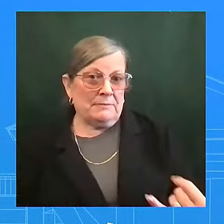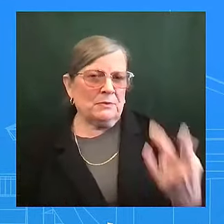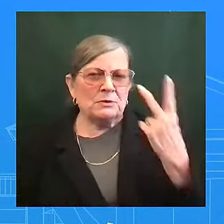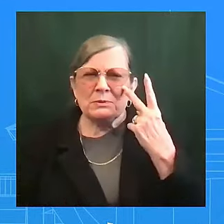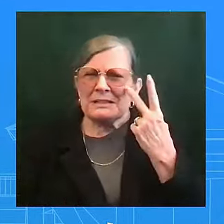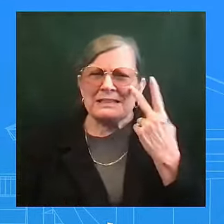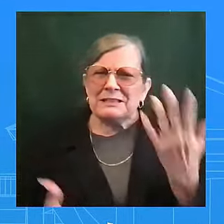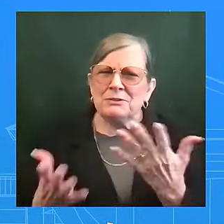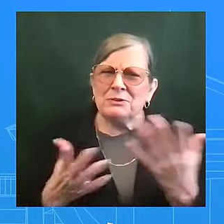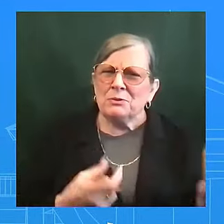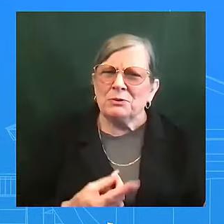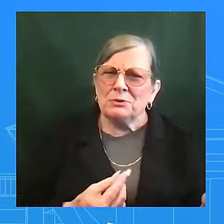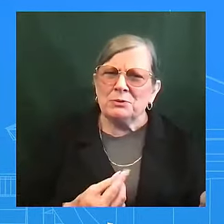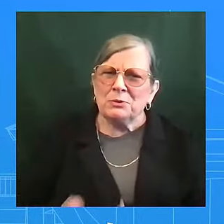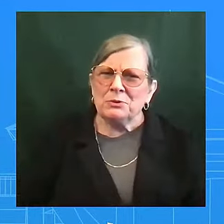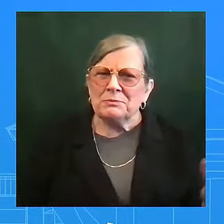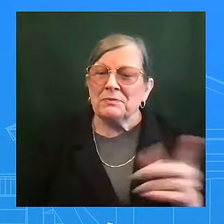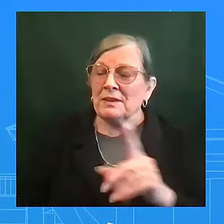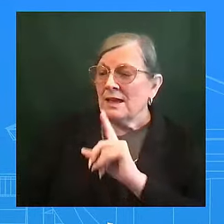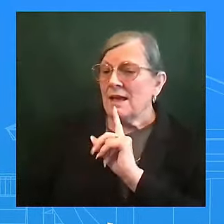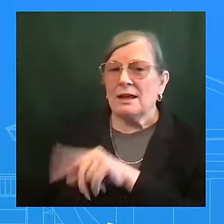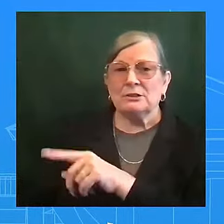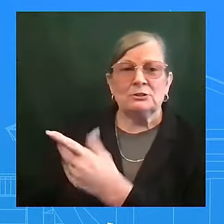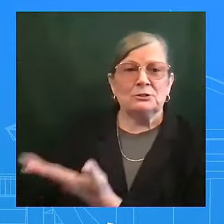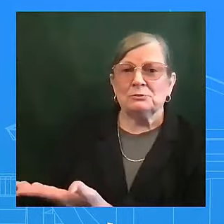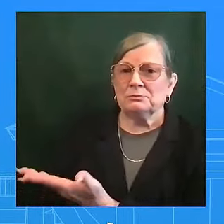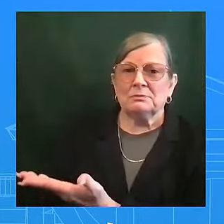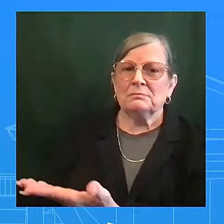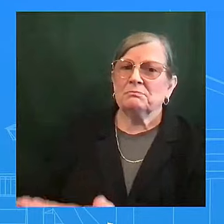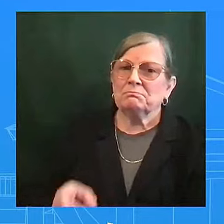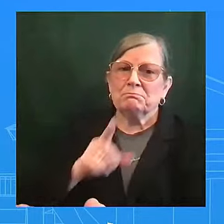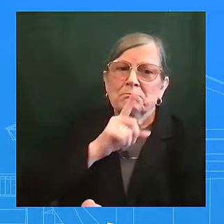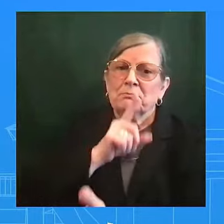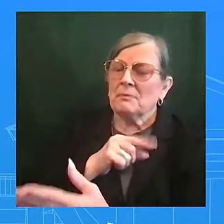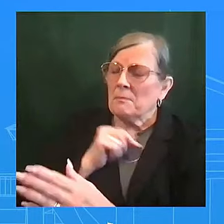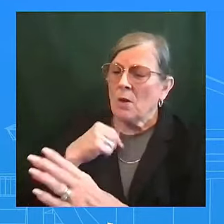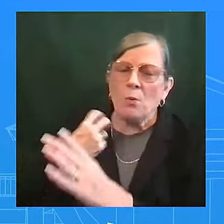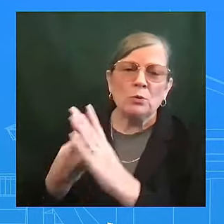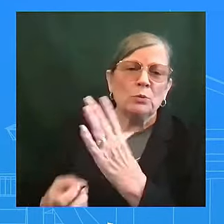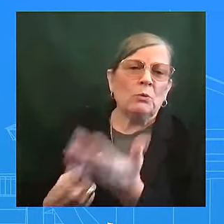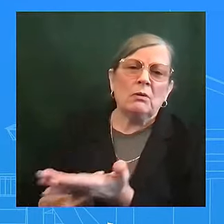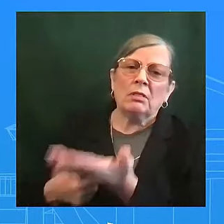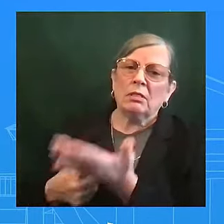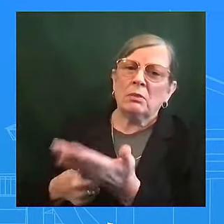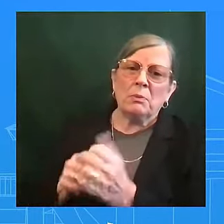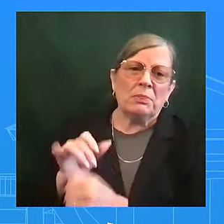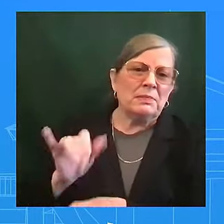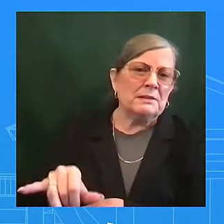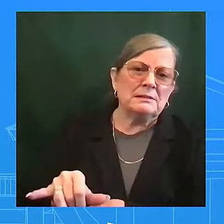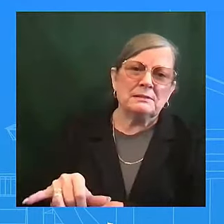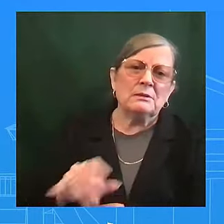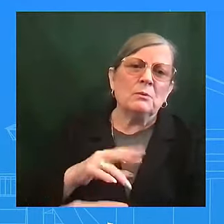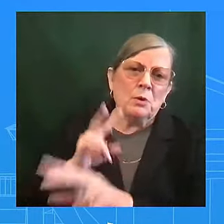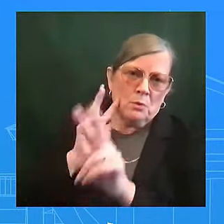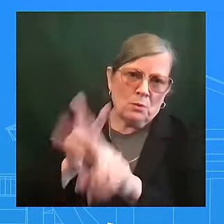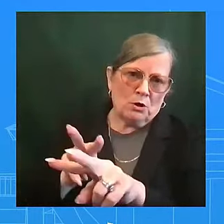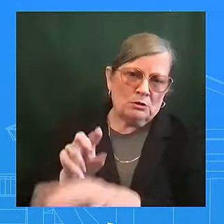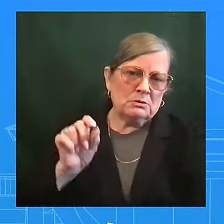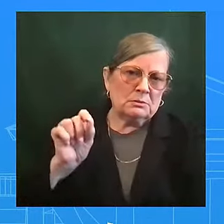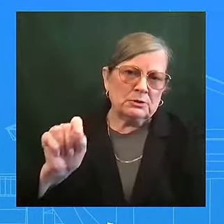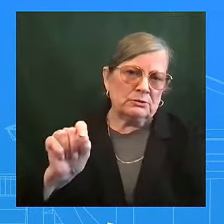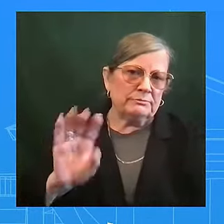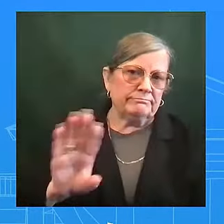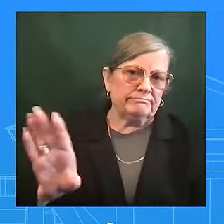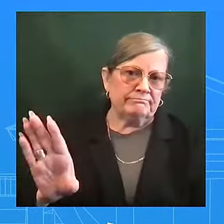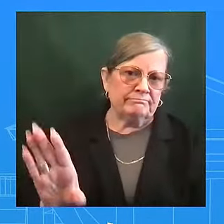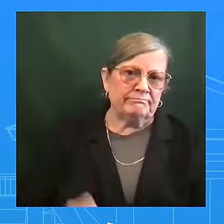He'll be obviously supporting the vice president in her debate. I just don't have anything else to add to that. Thank you. Okay. Thank you. Can you